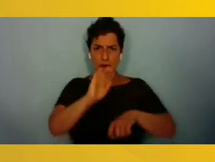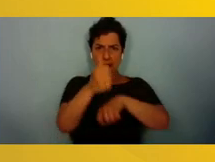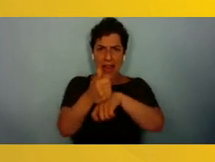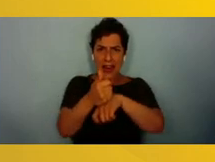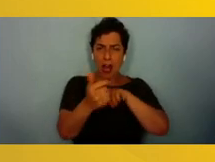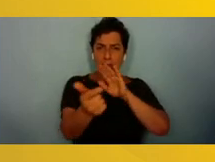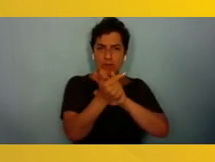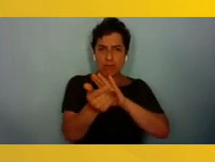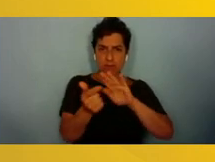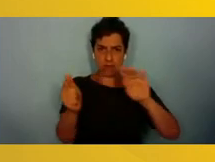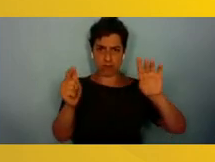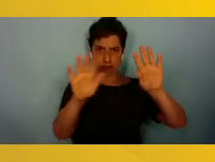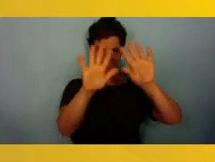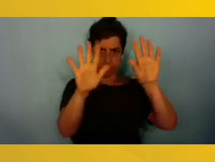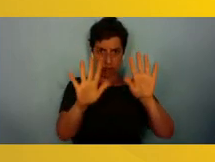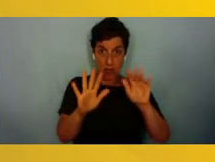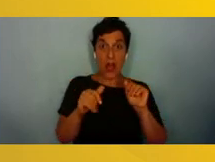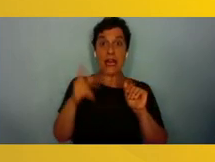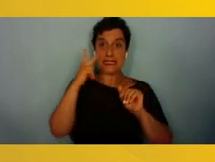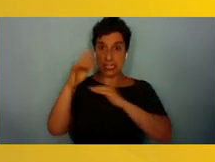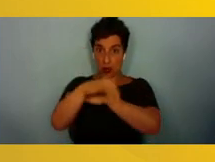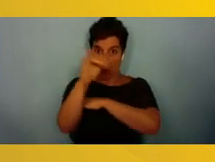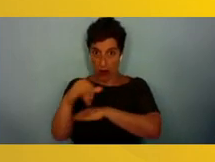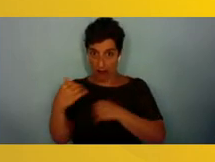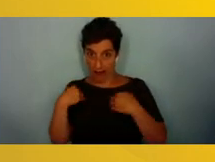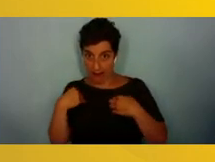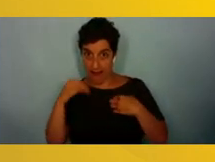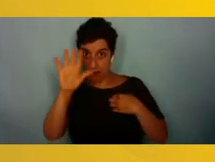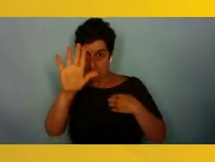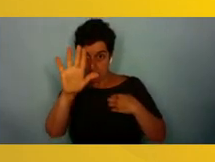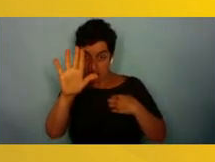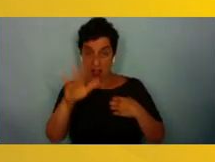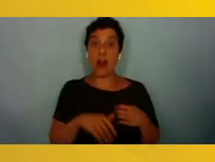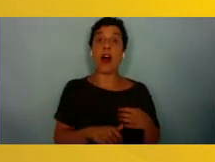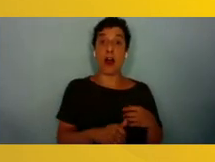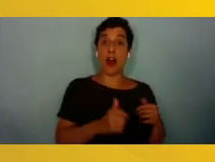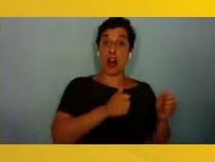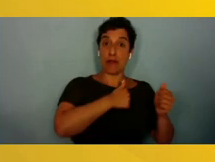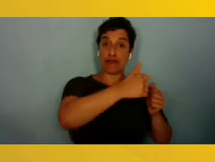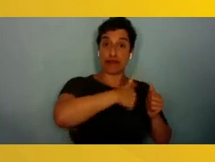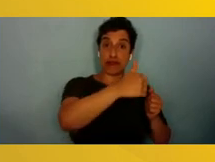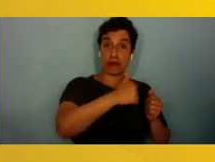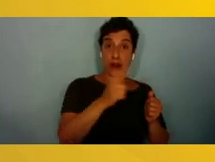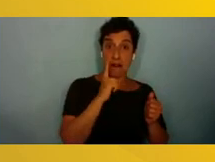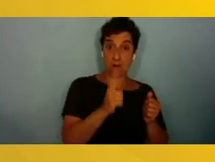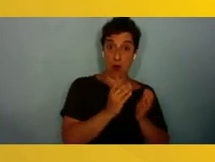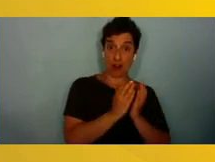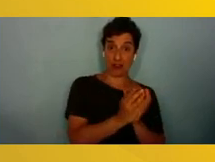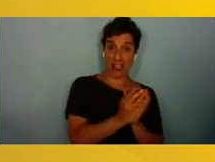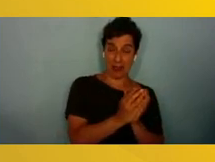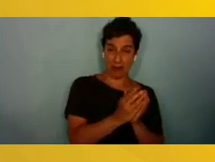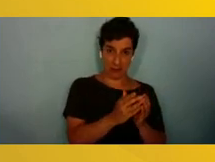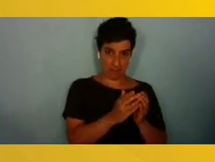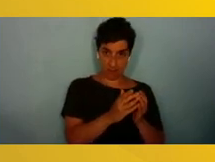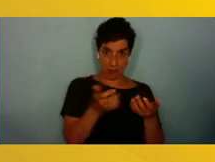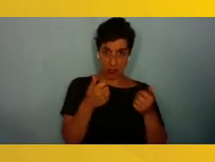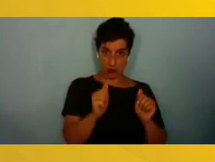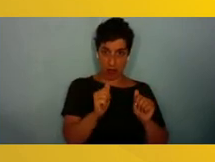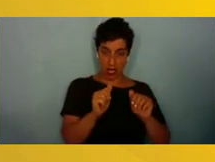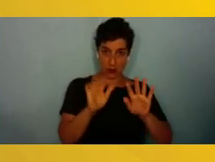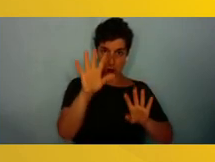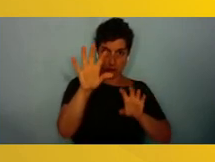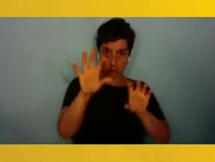see where are the whales and where is the heavy ship traffic. So, you know, try to put some of those